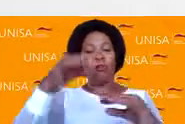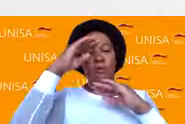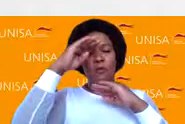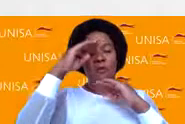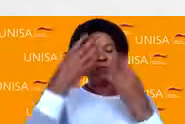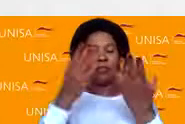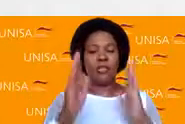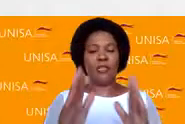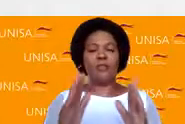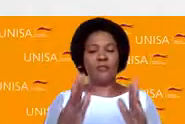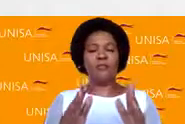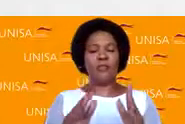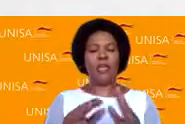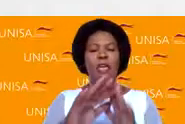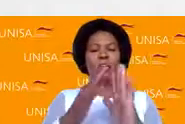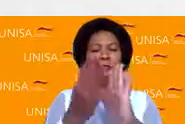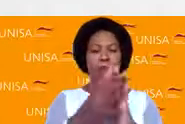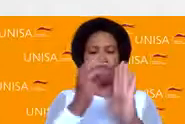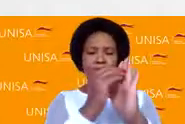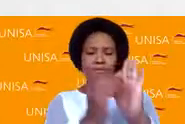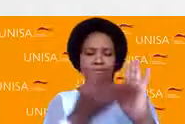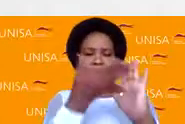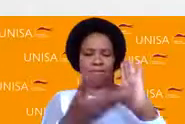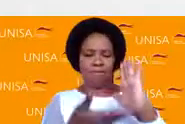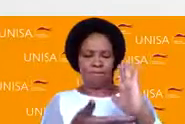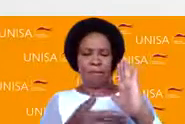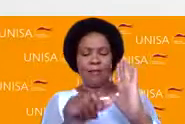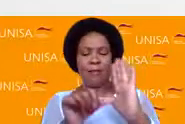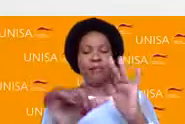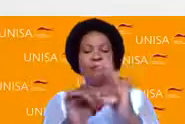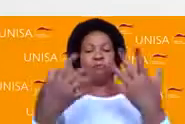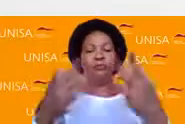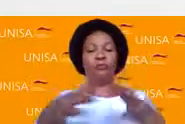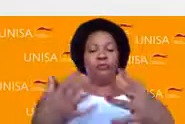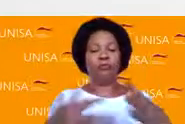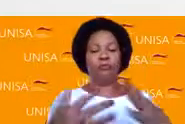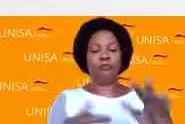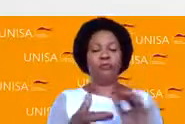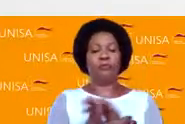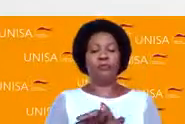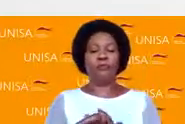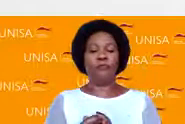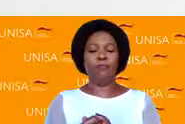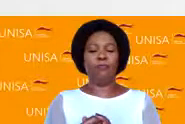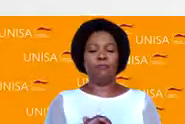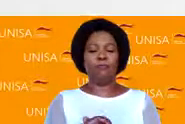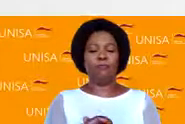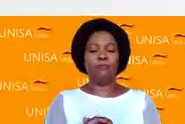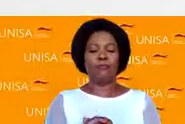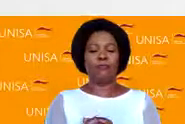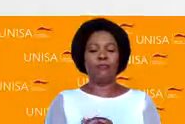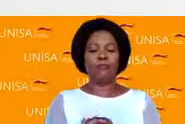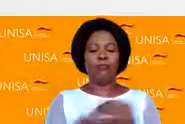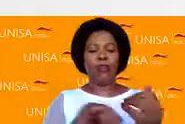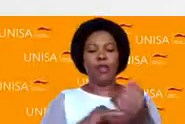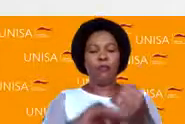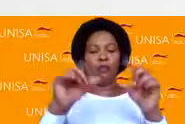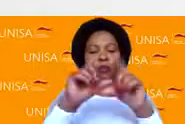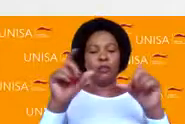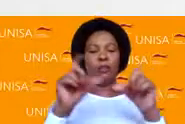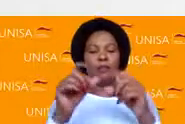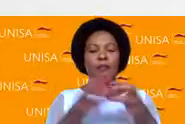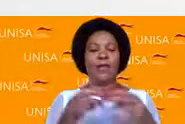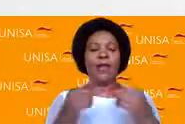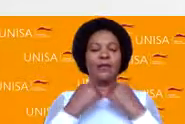calendar, grades, that's very important. And then also module content, how do you